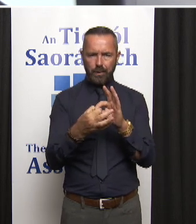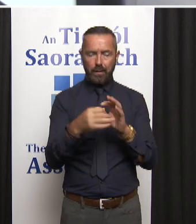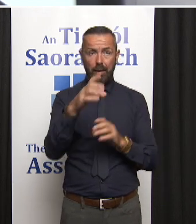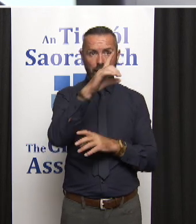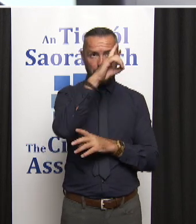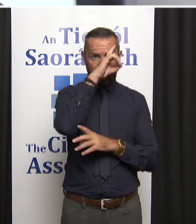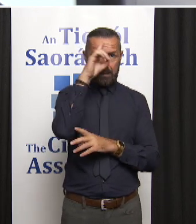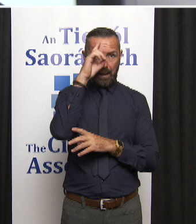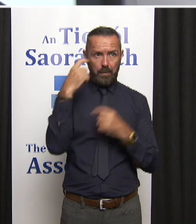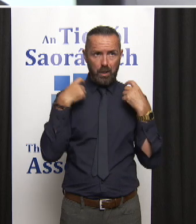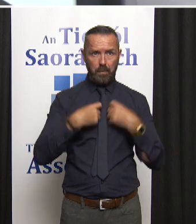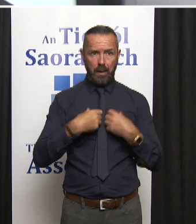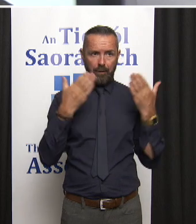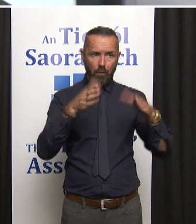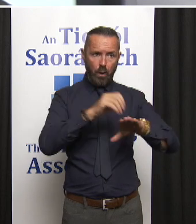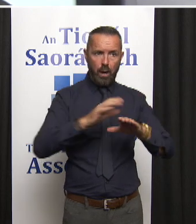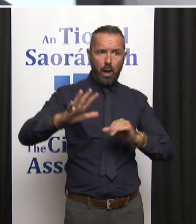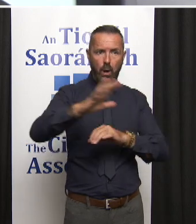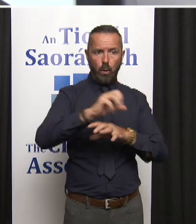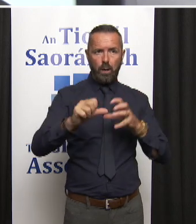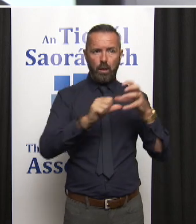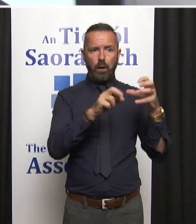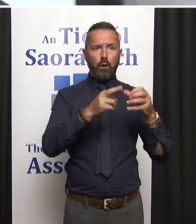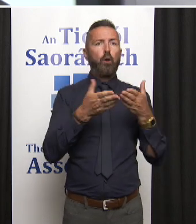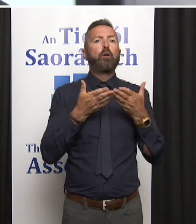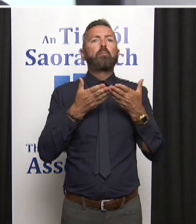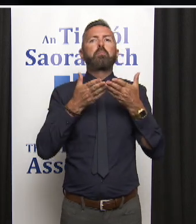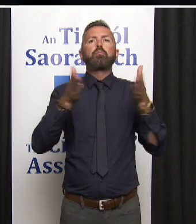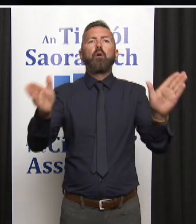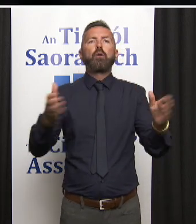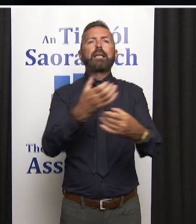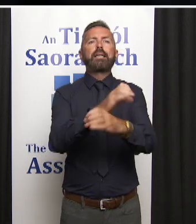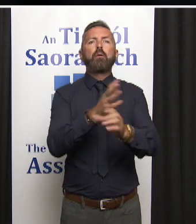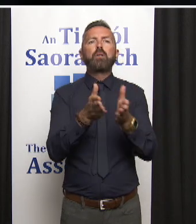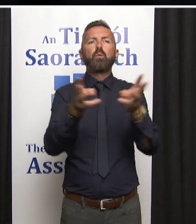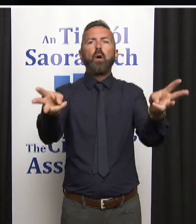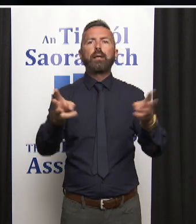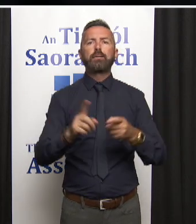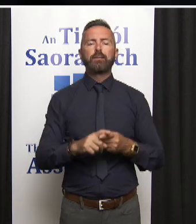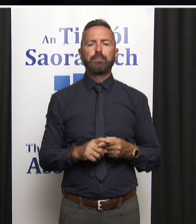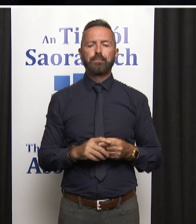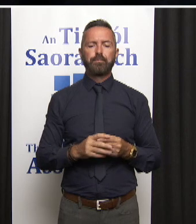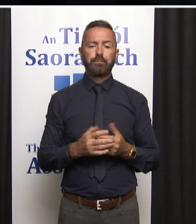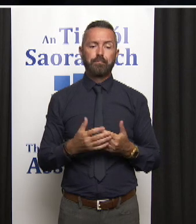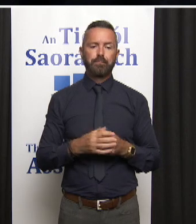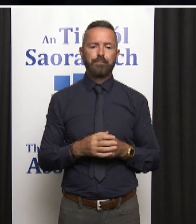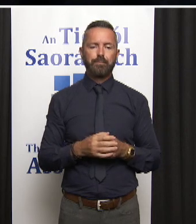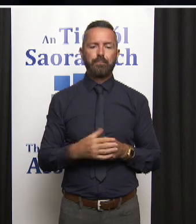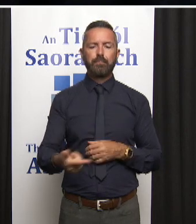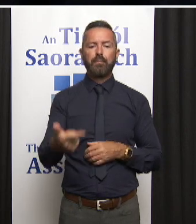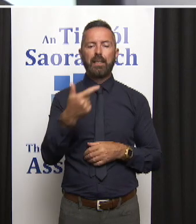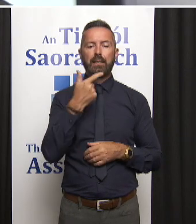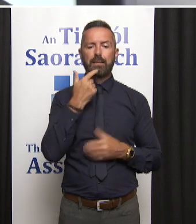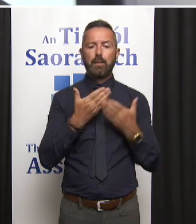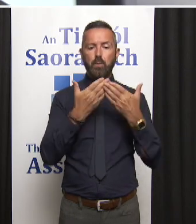role, or might they have some broader city and county-wide remit, and on what basis? The second